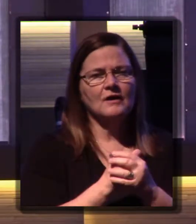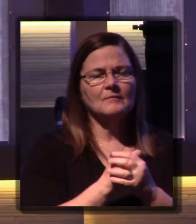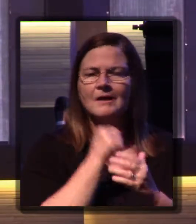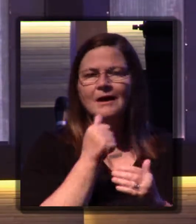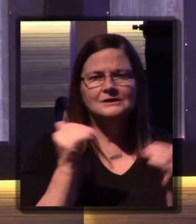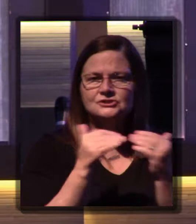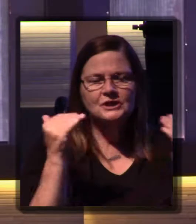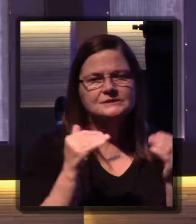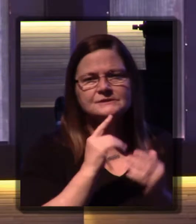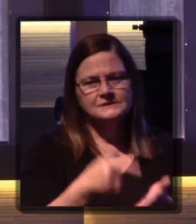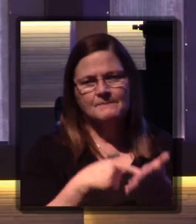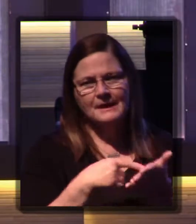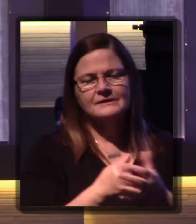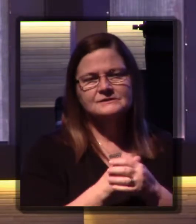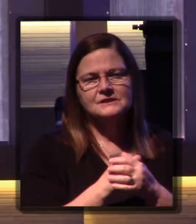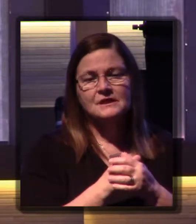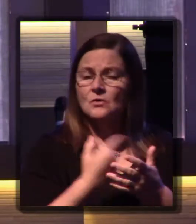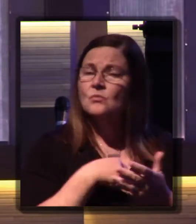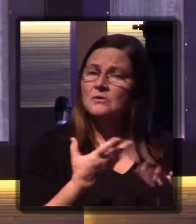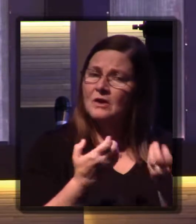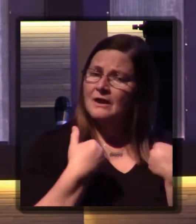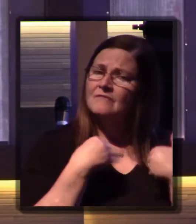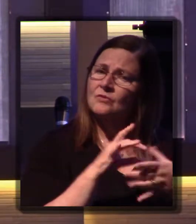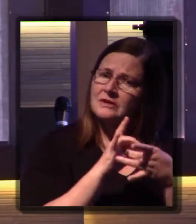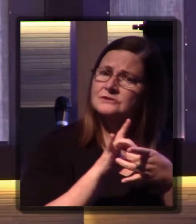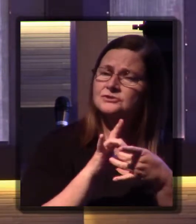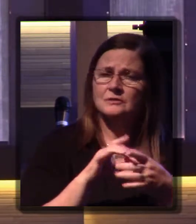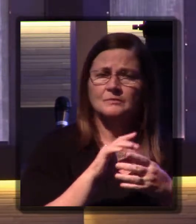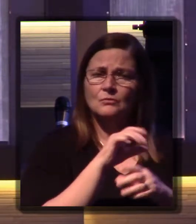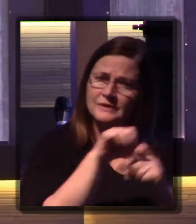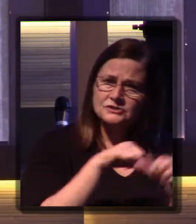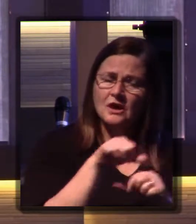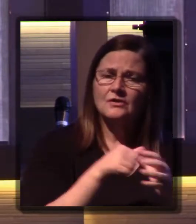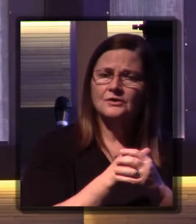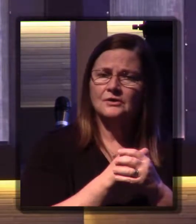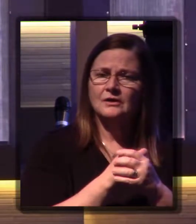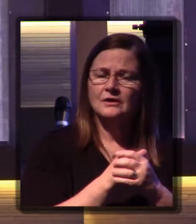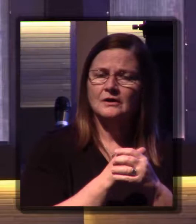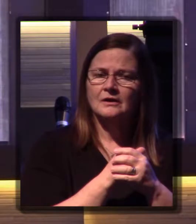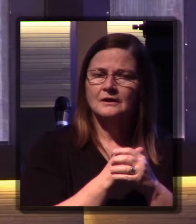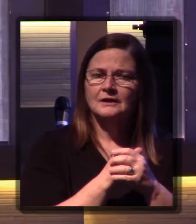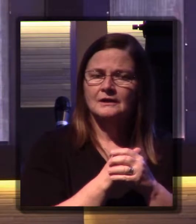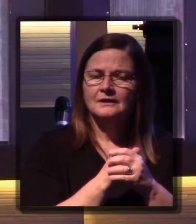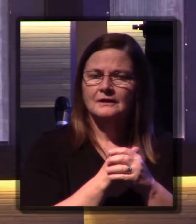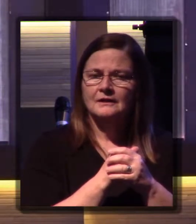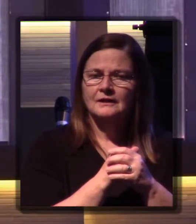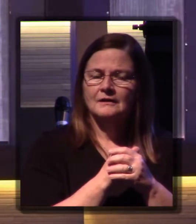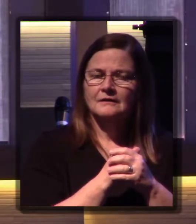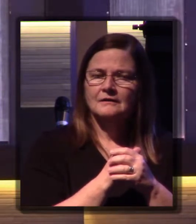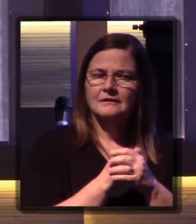We want to be free to be in relationship with one another apart from those who would deny us